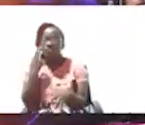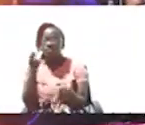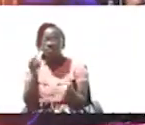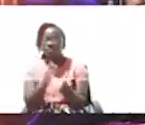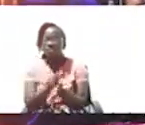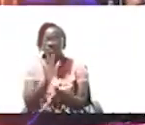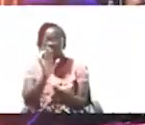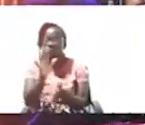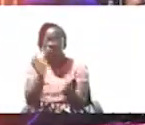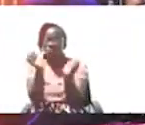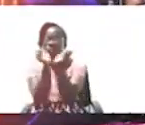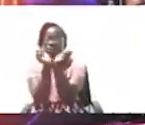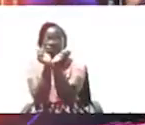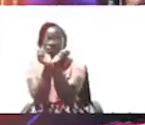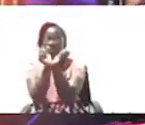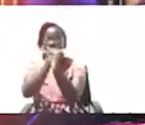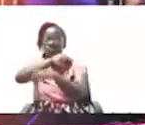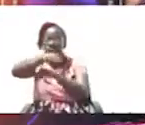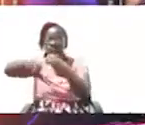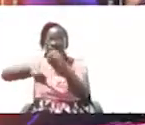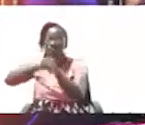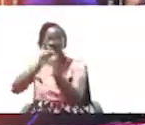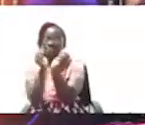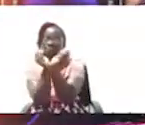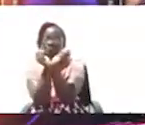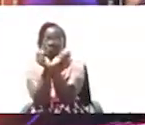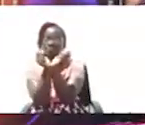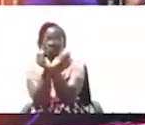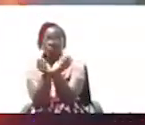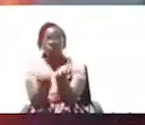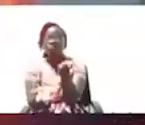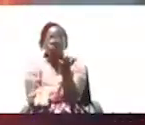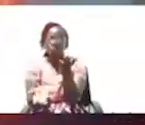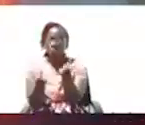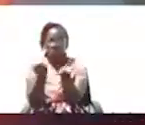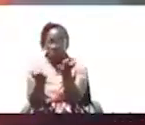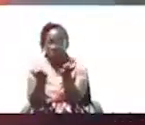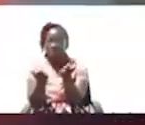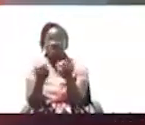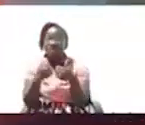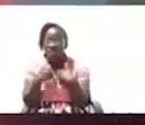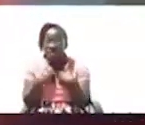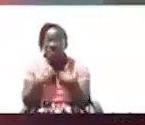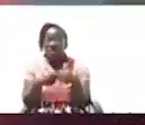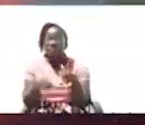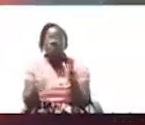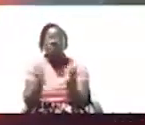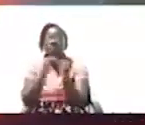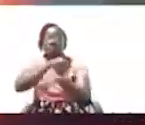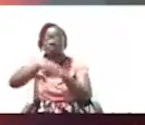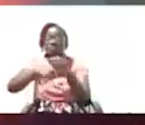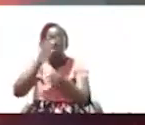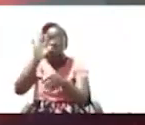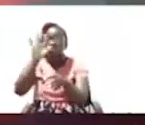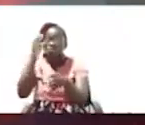you see your hands are bound like that. Maybe your hands are bound in the